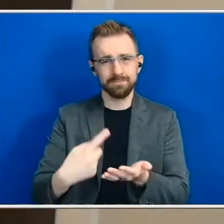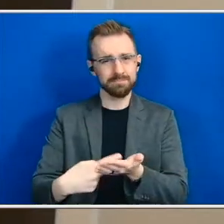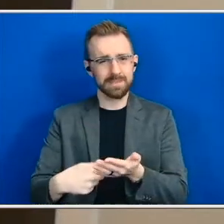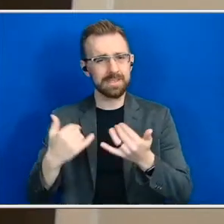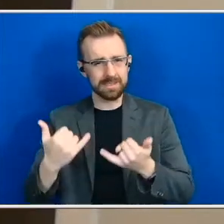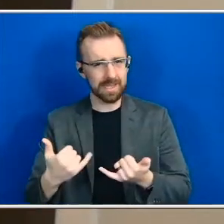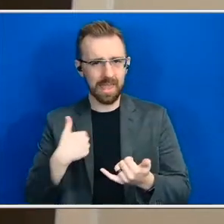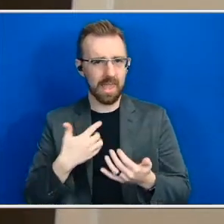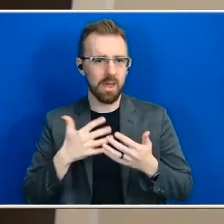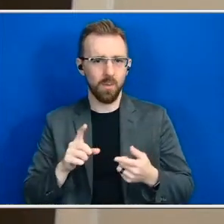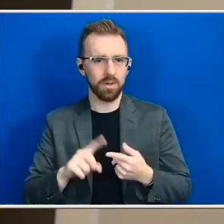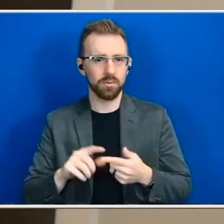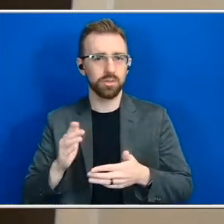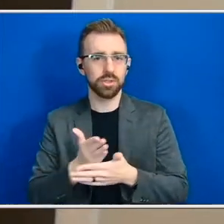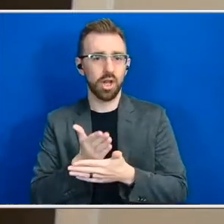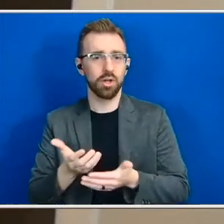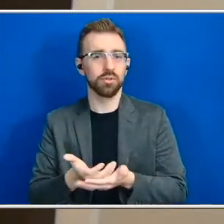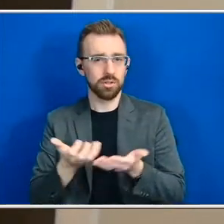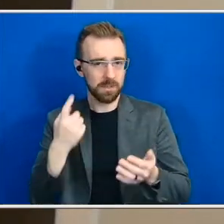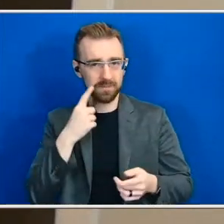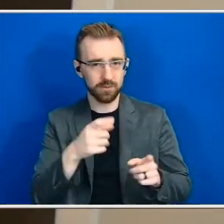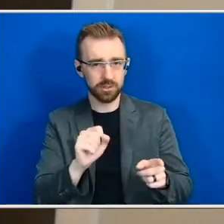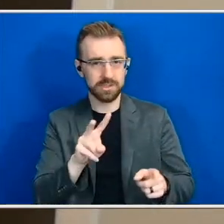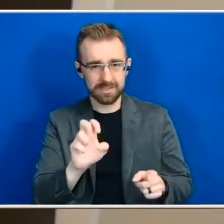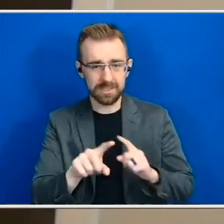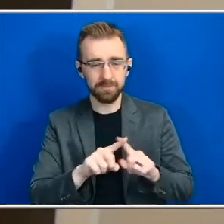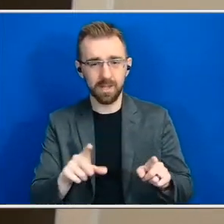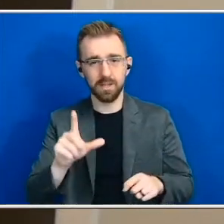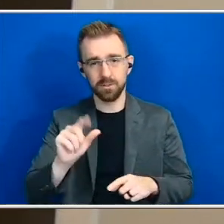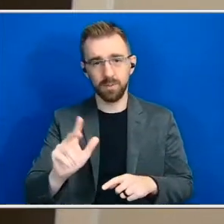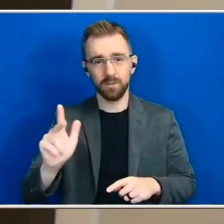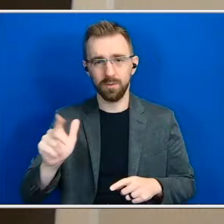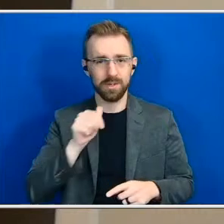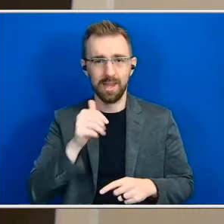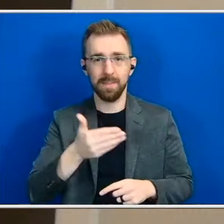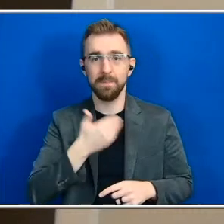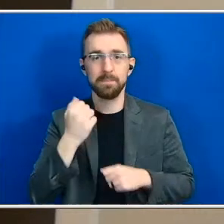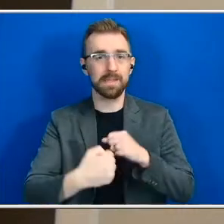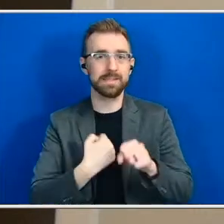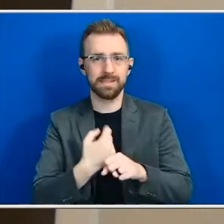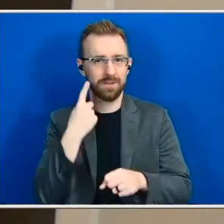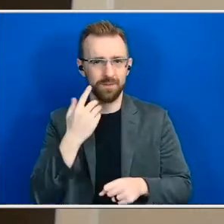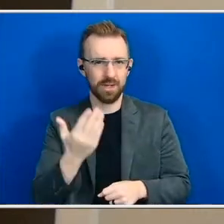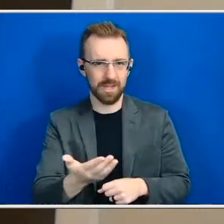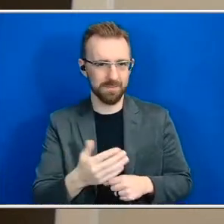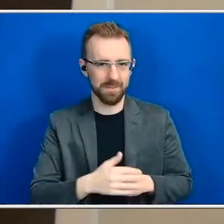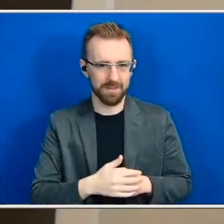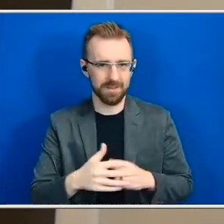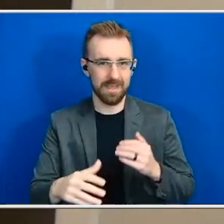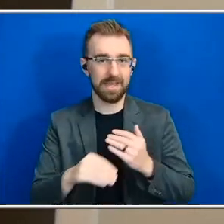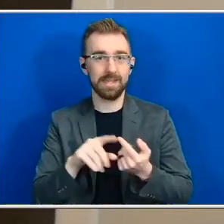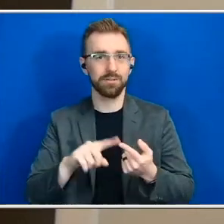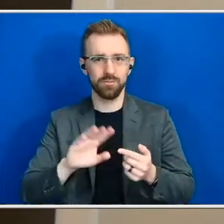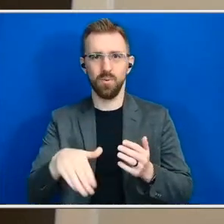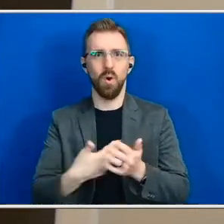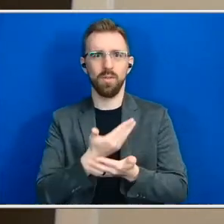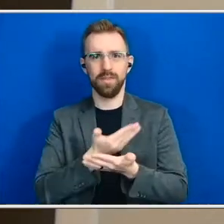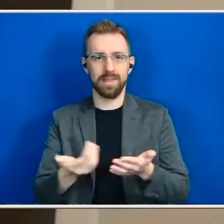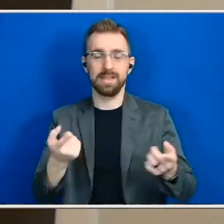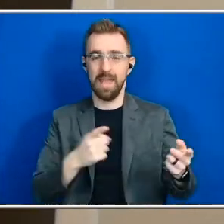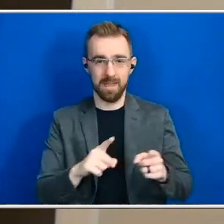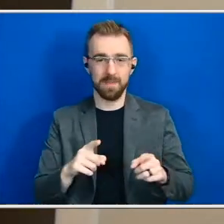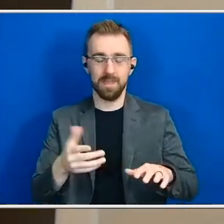want to share too much for Steve, but 2023 was not the best year for him, in addition to all the things that happened with his aorta.